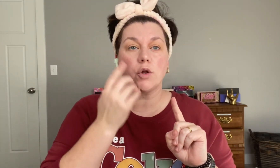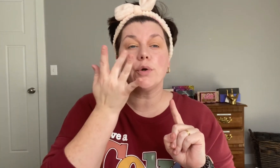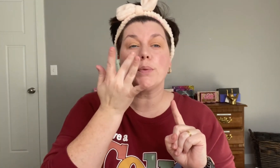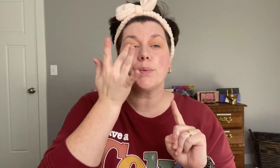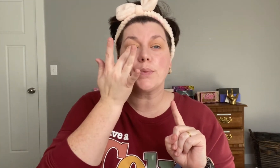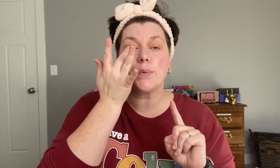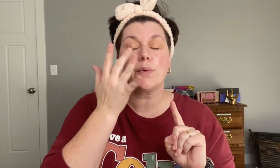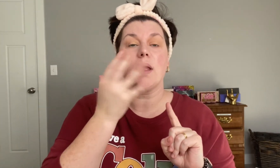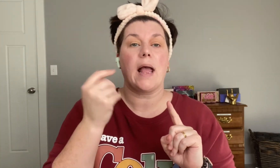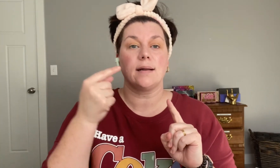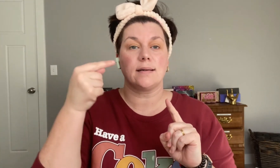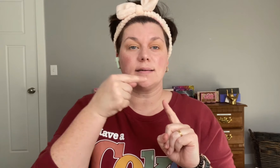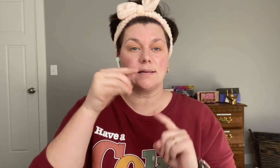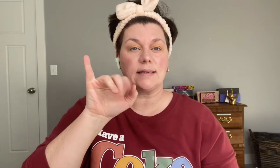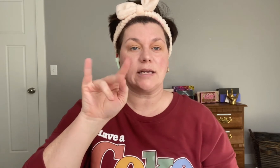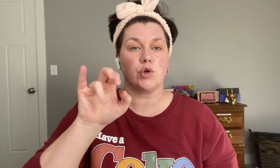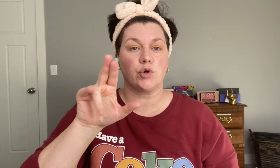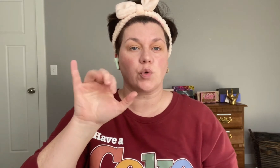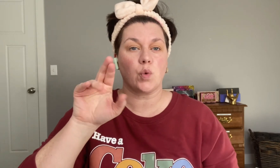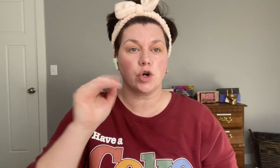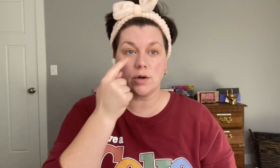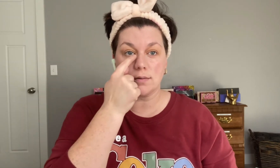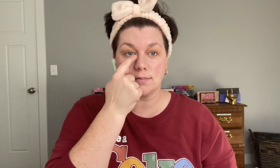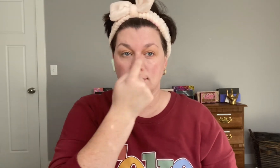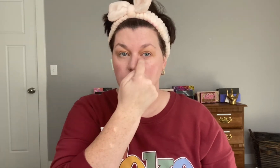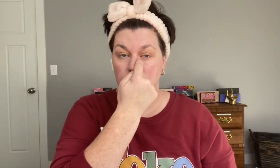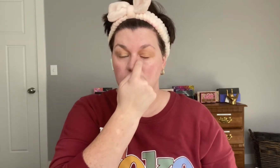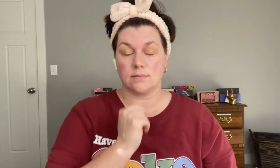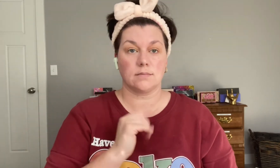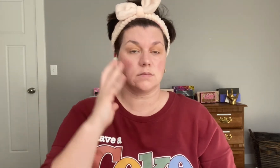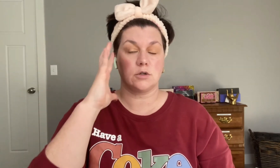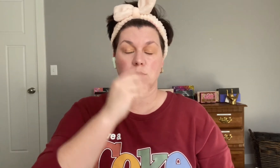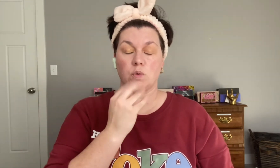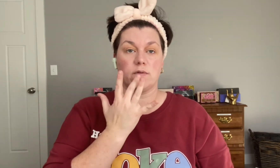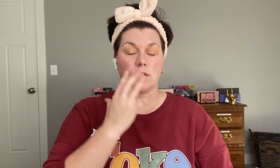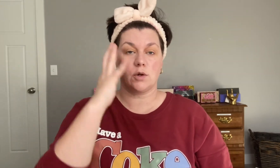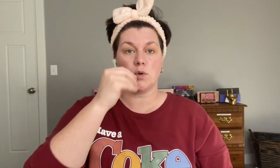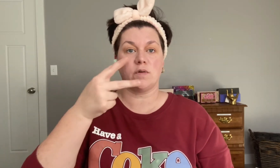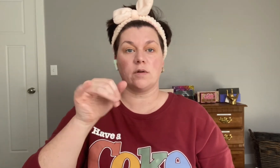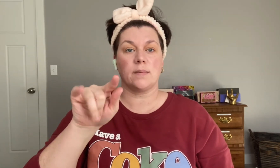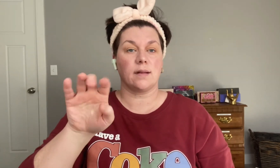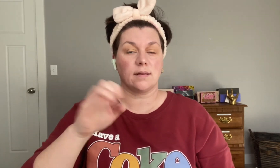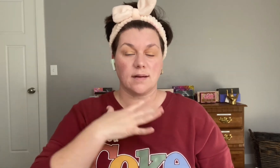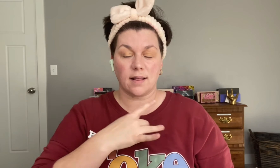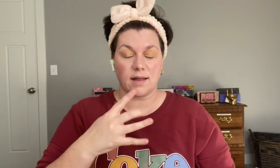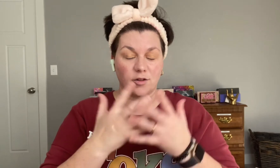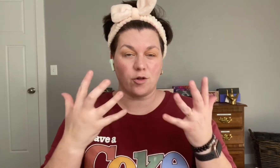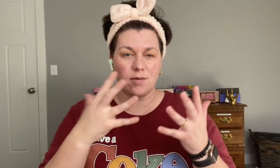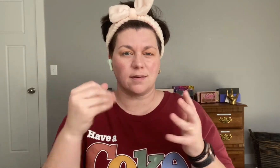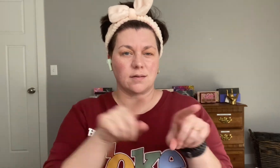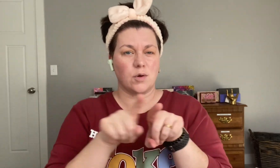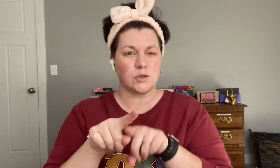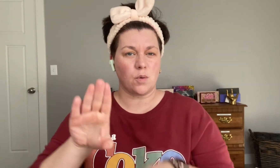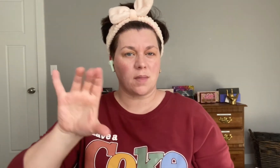this color in the center and then this in the inner corner. And I went over my lower lash line with that same